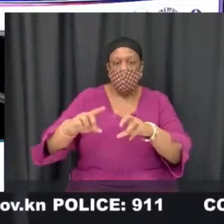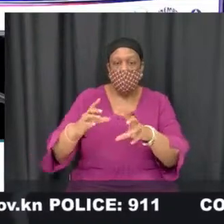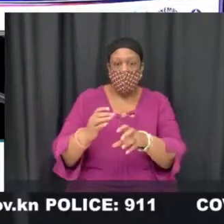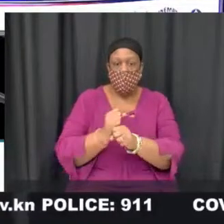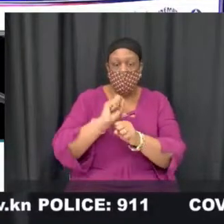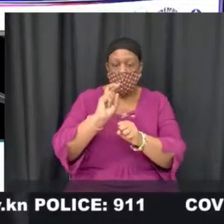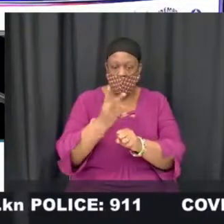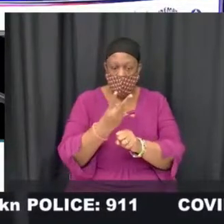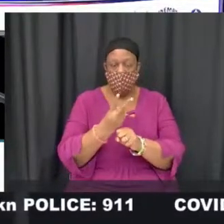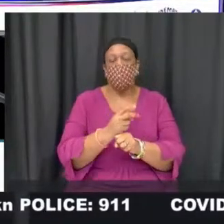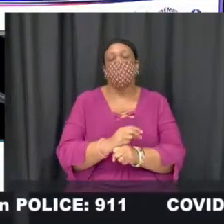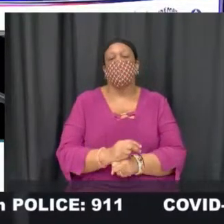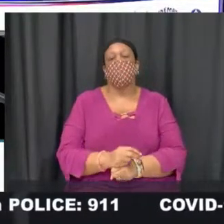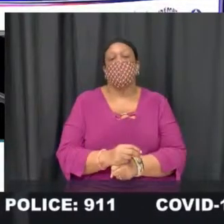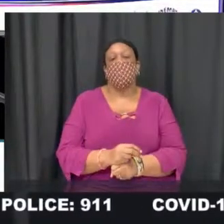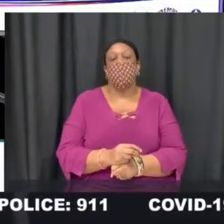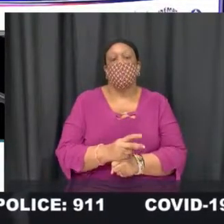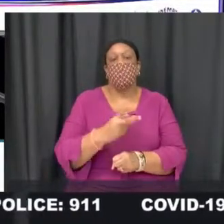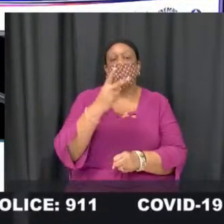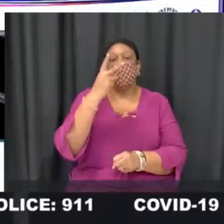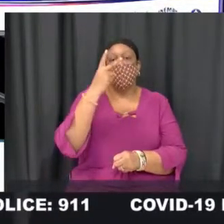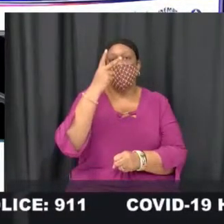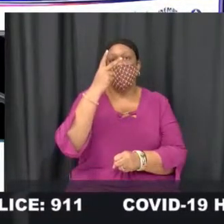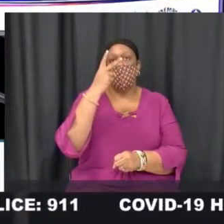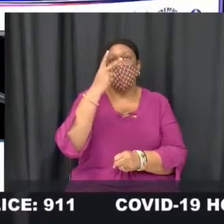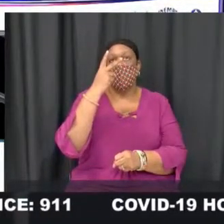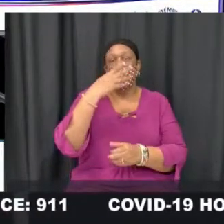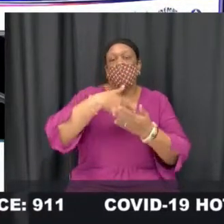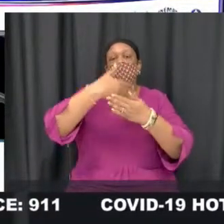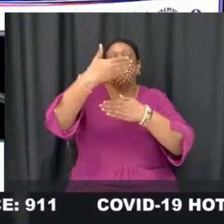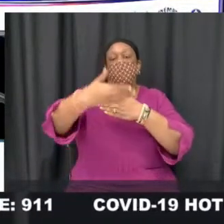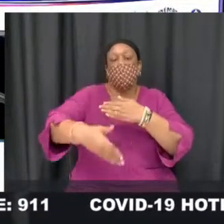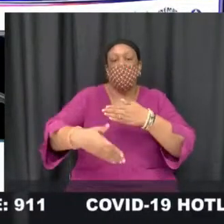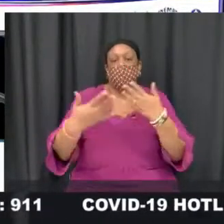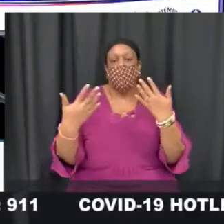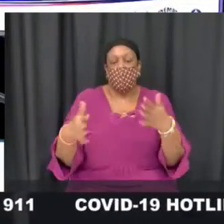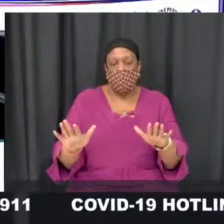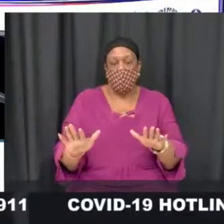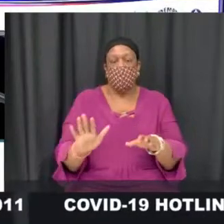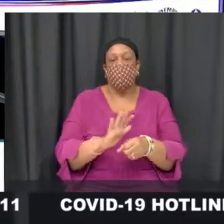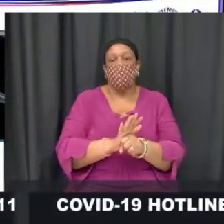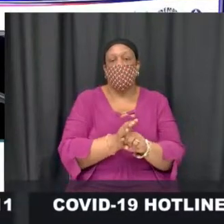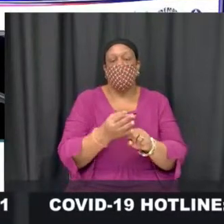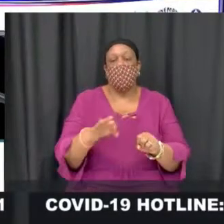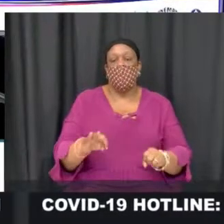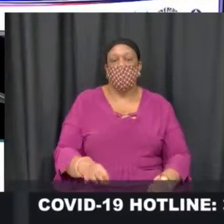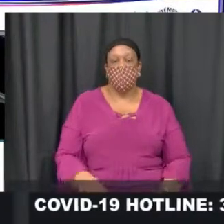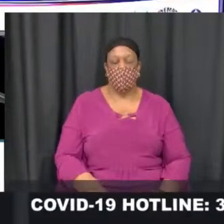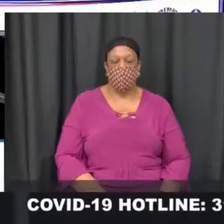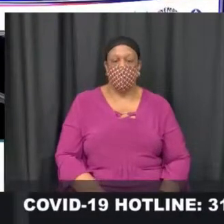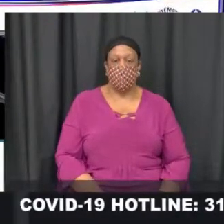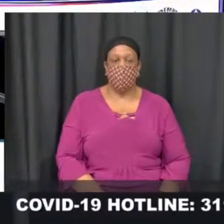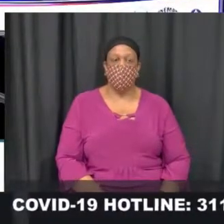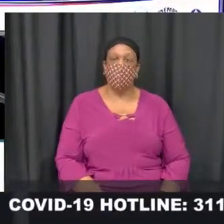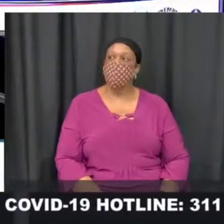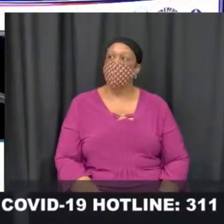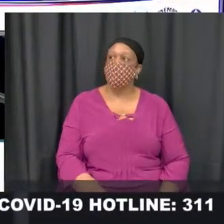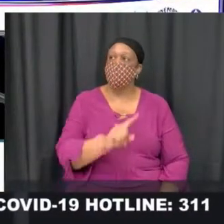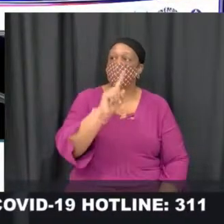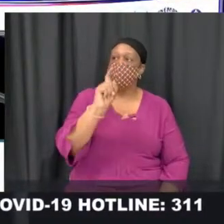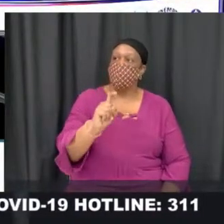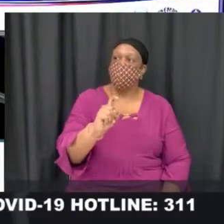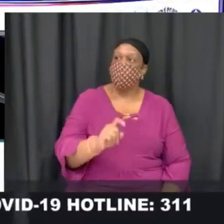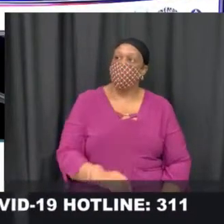Thank you, Dr. Wilkinson. This question is from SKN Newsline, Mr. Glenn